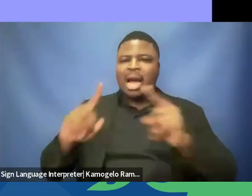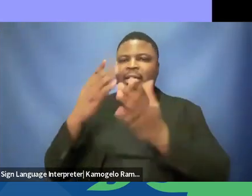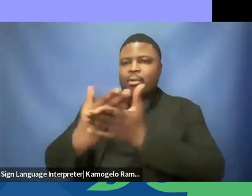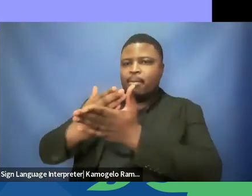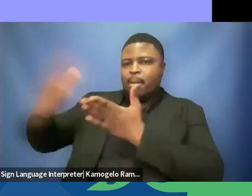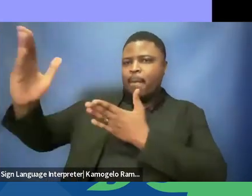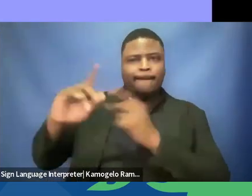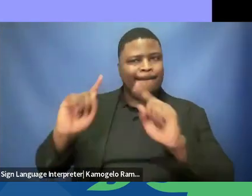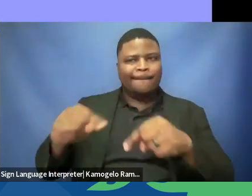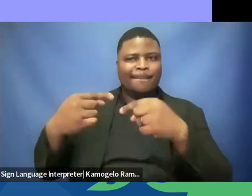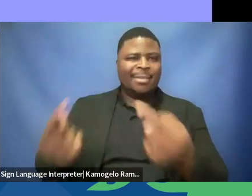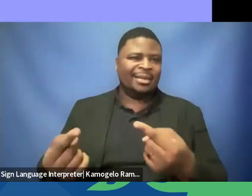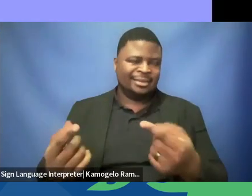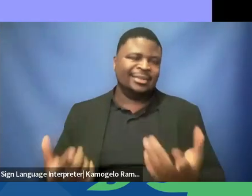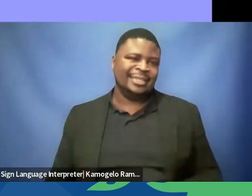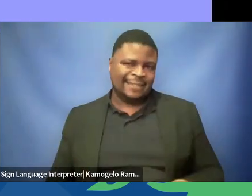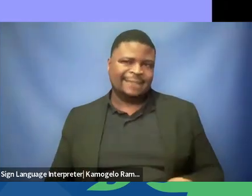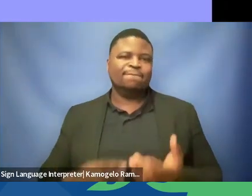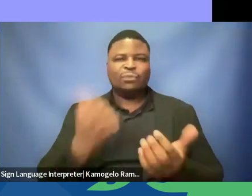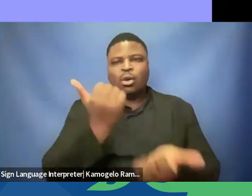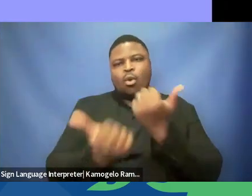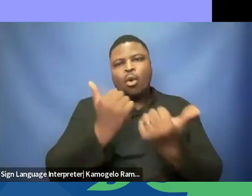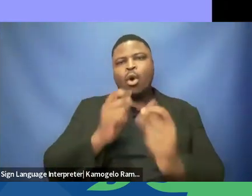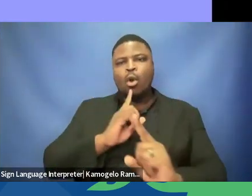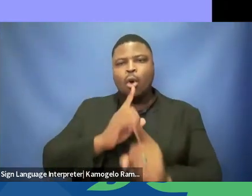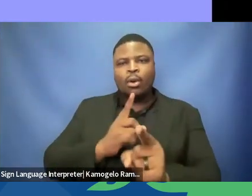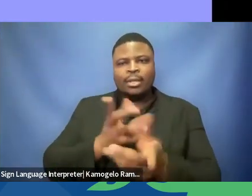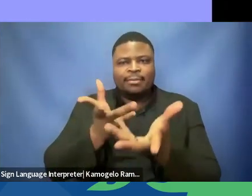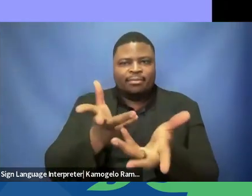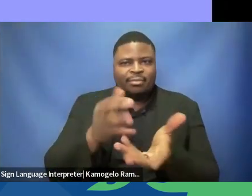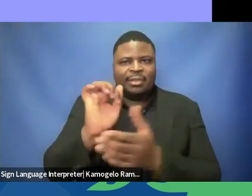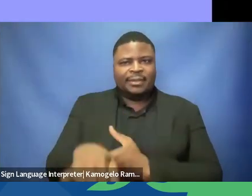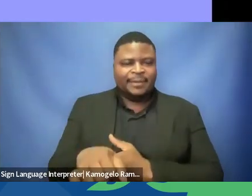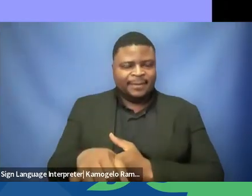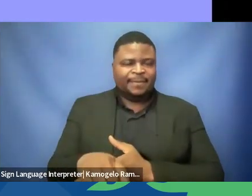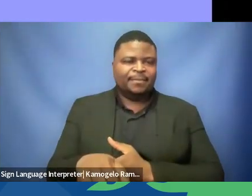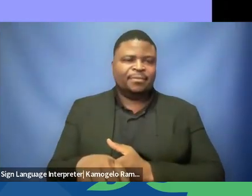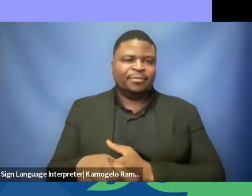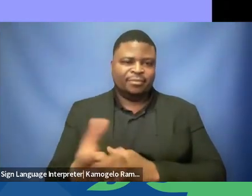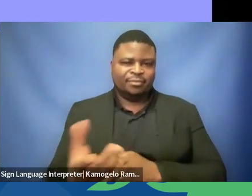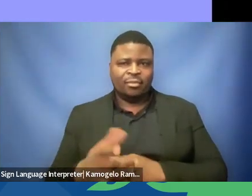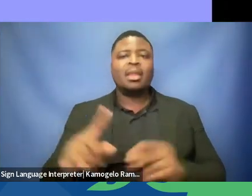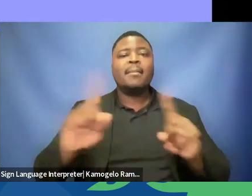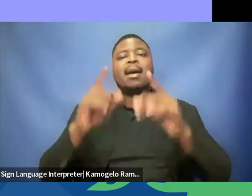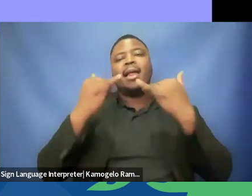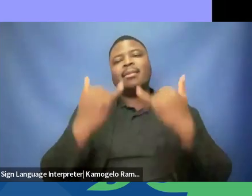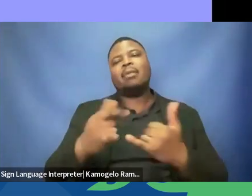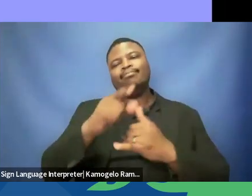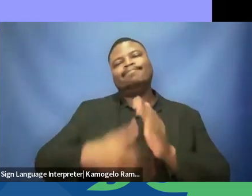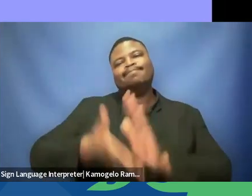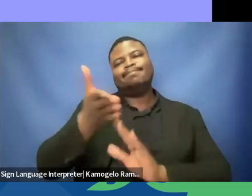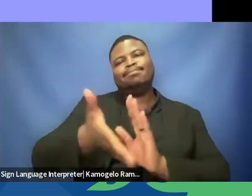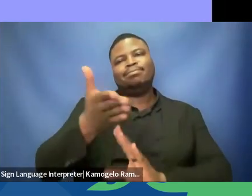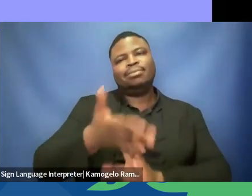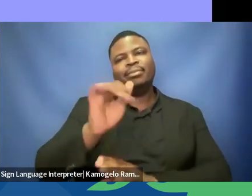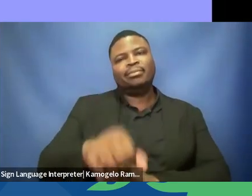operationalization of Mombasa County Drugs Substance Act, which had been dormant, now it became operational because of